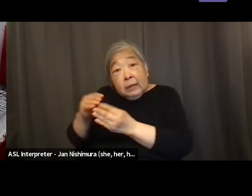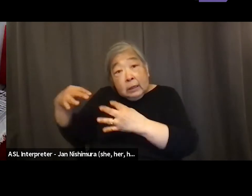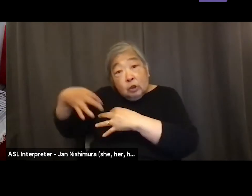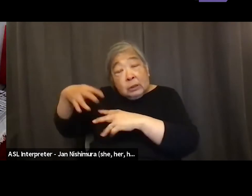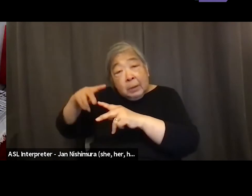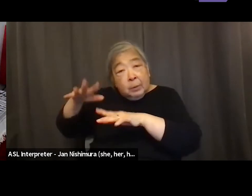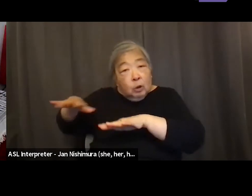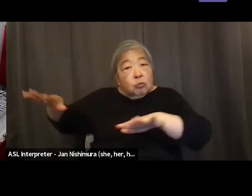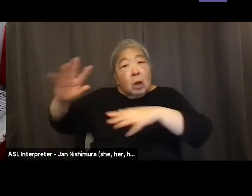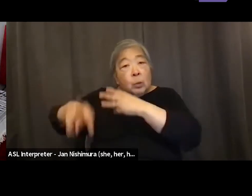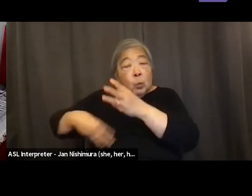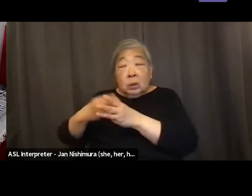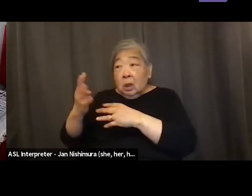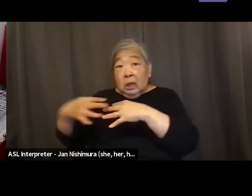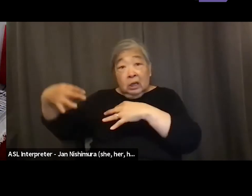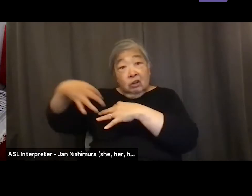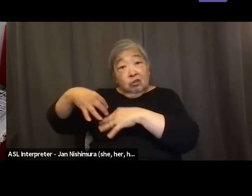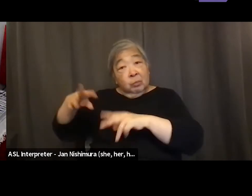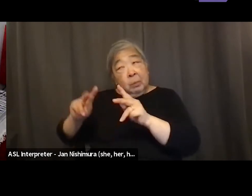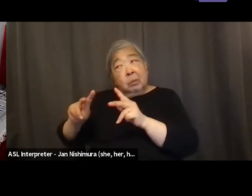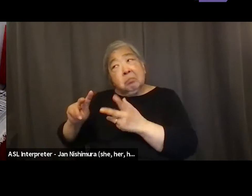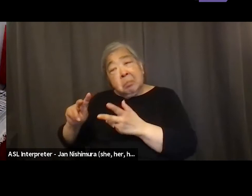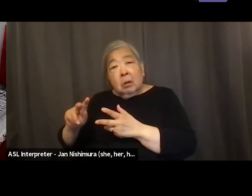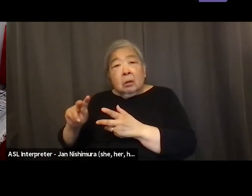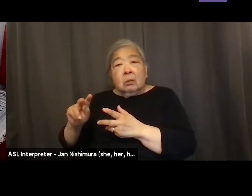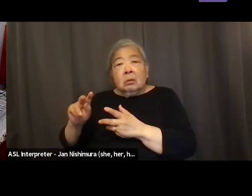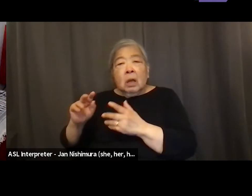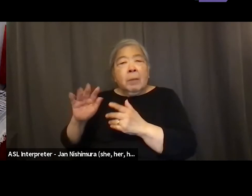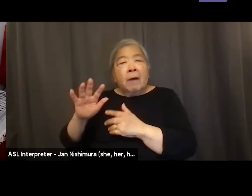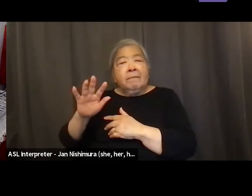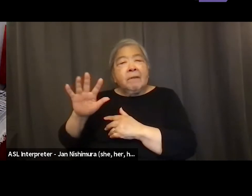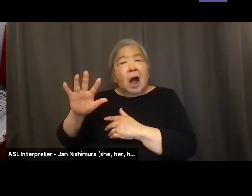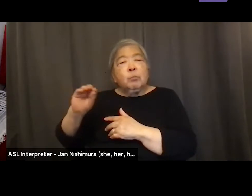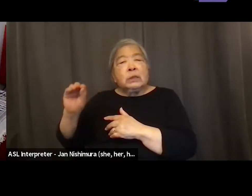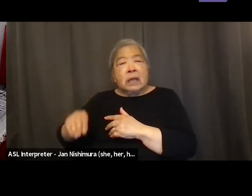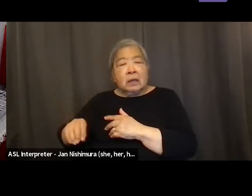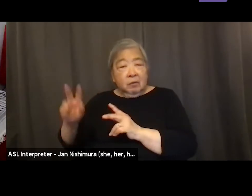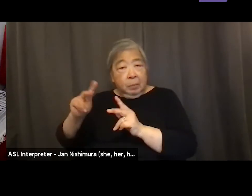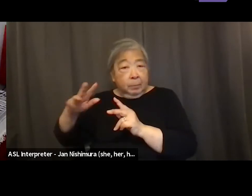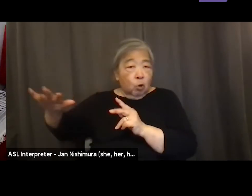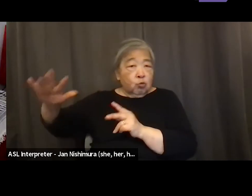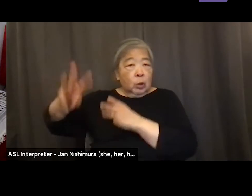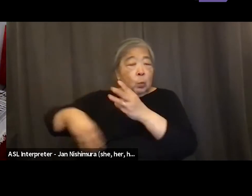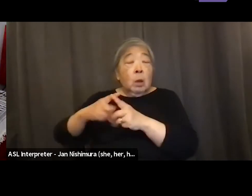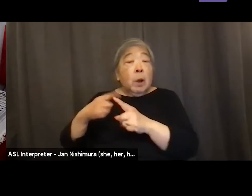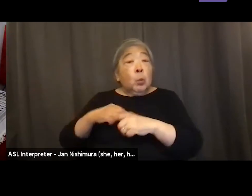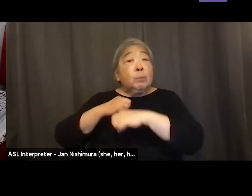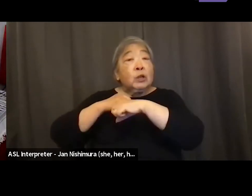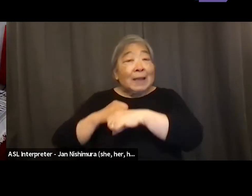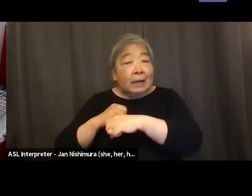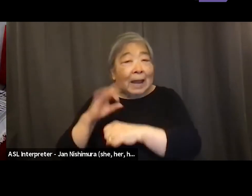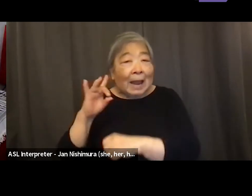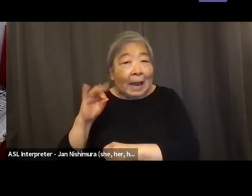And Indigenous people make up 5% of the population around the globe, but we protect 80% of the